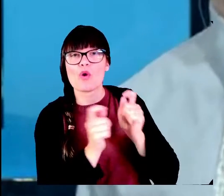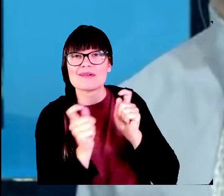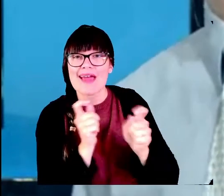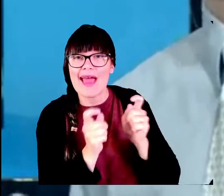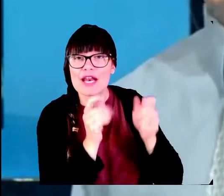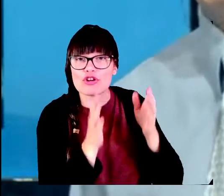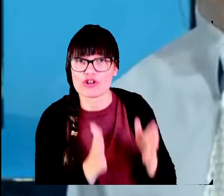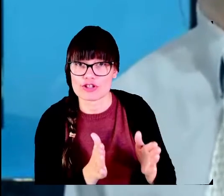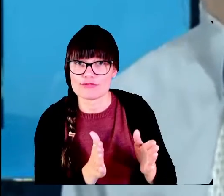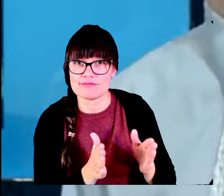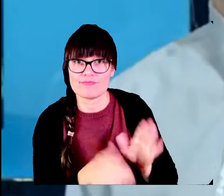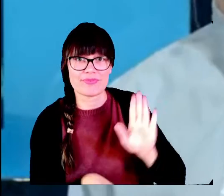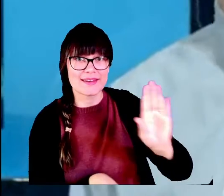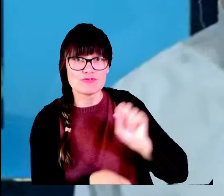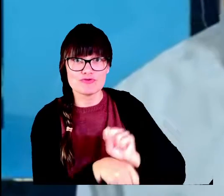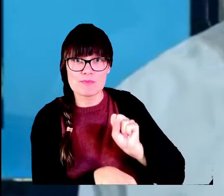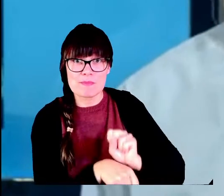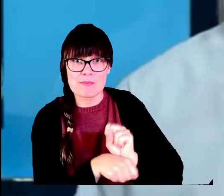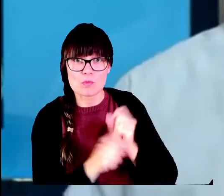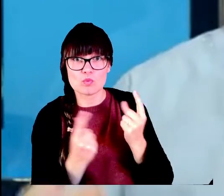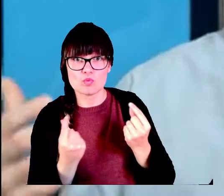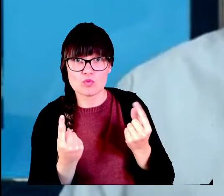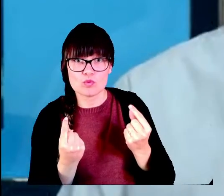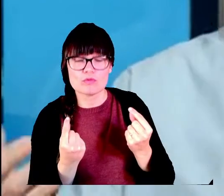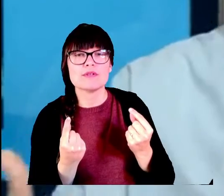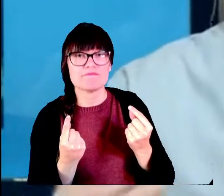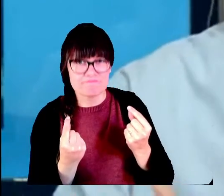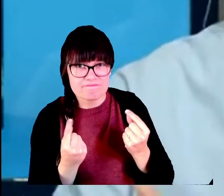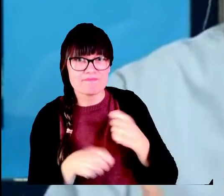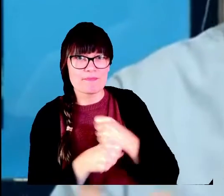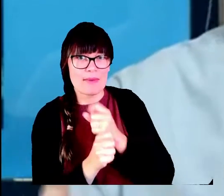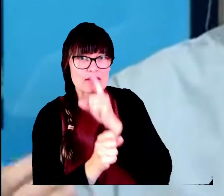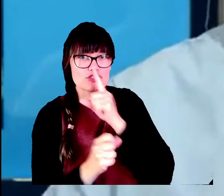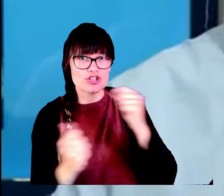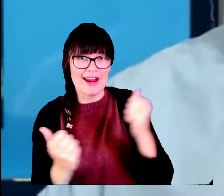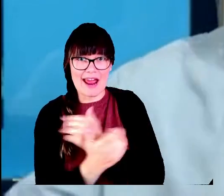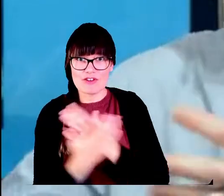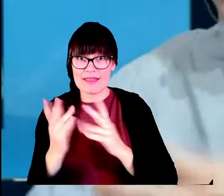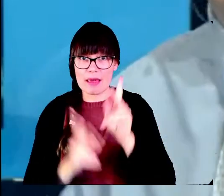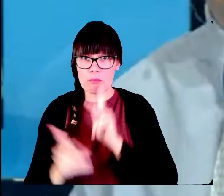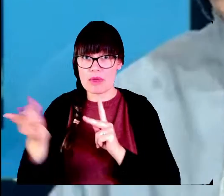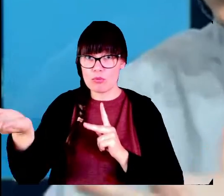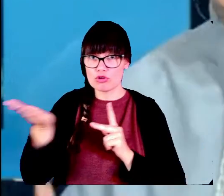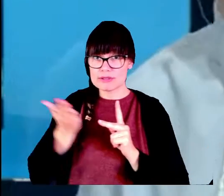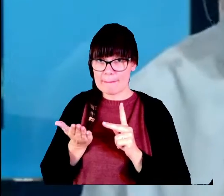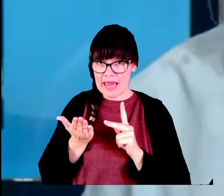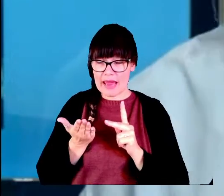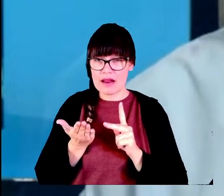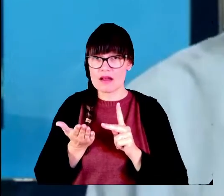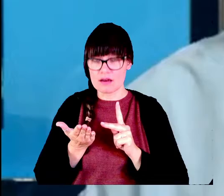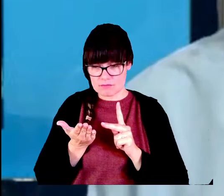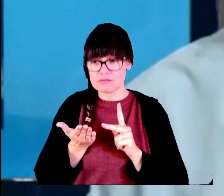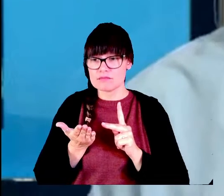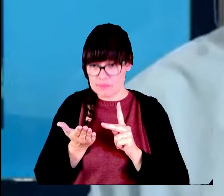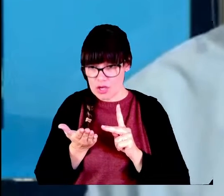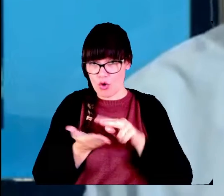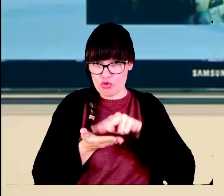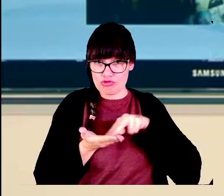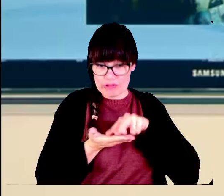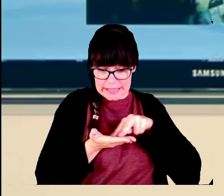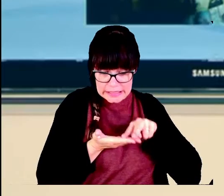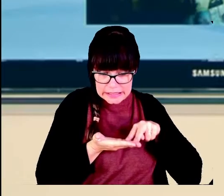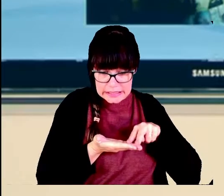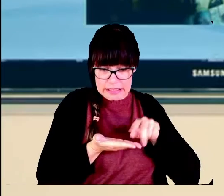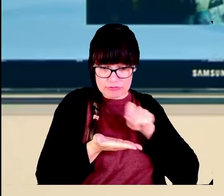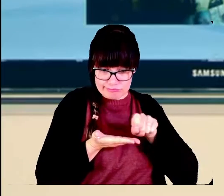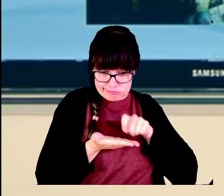One of his jobs was to make sure that everything people that were writing for him were turning in also looked good.